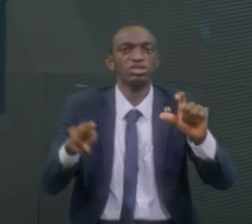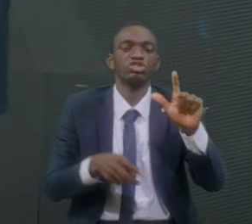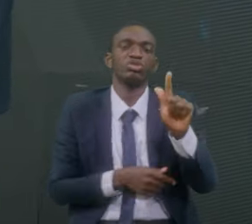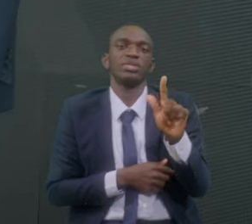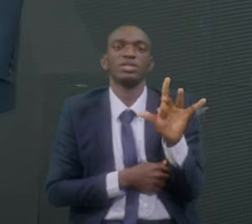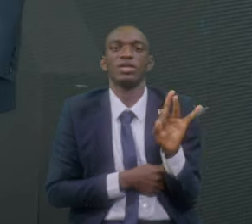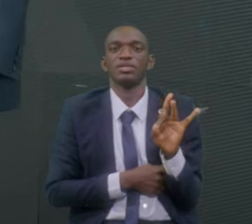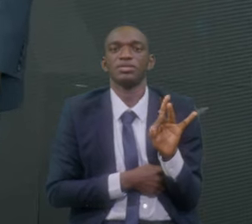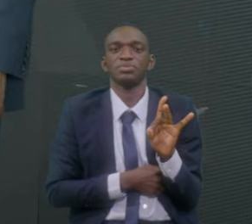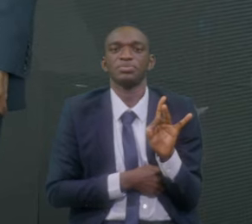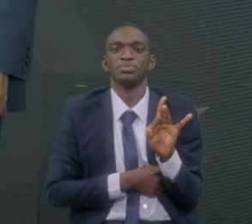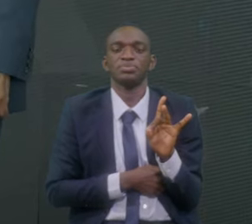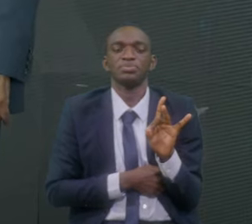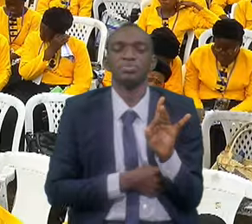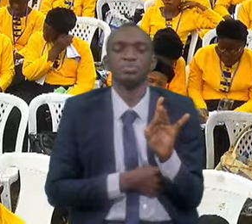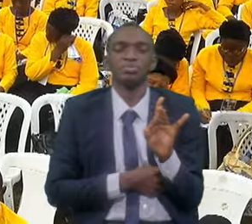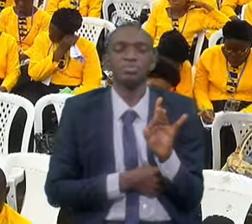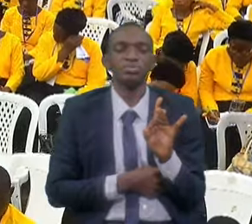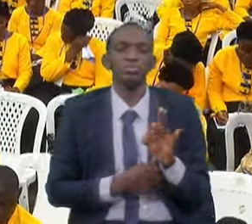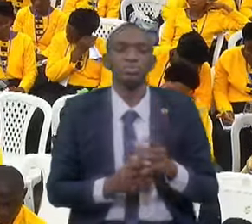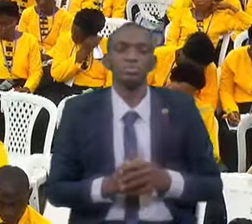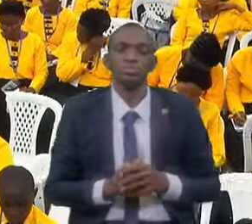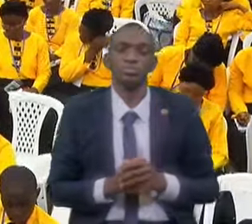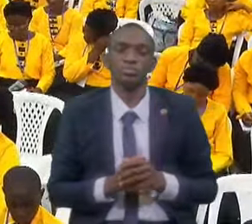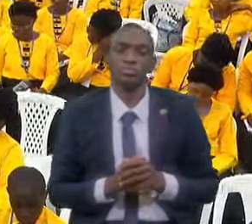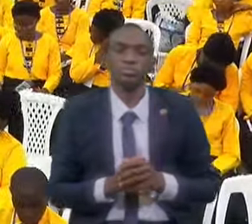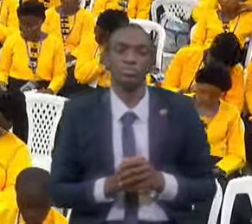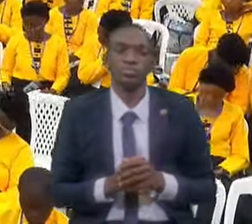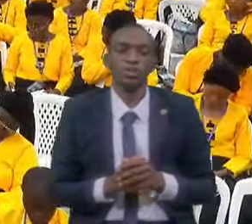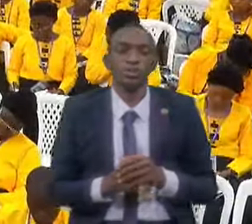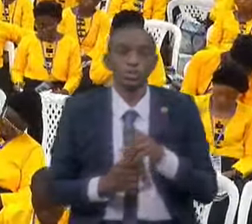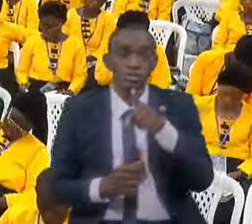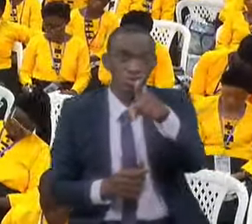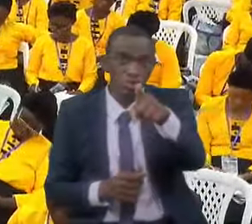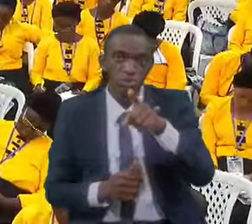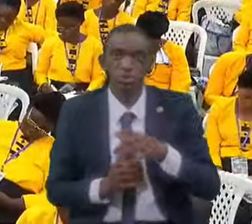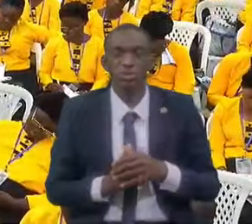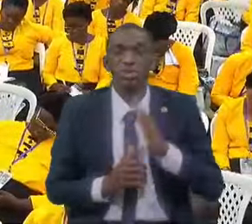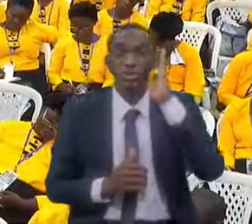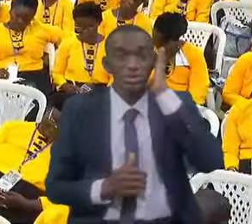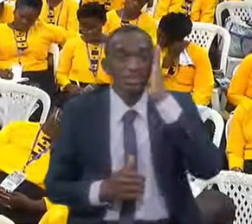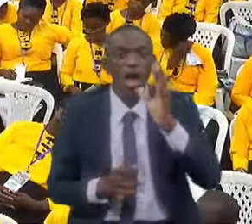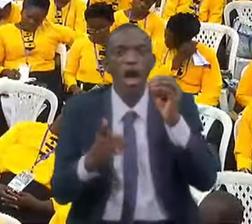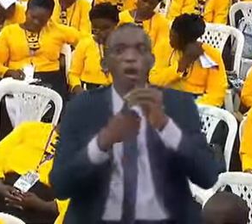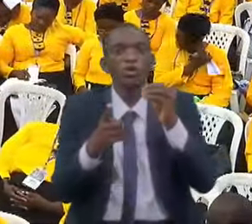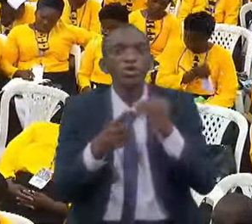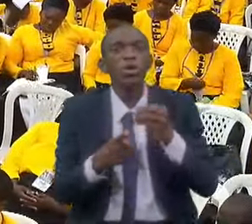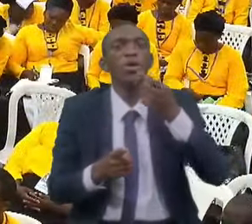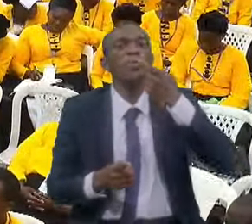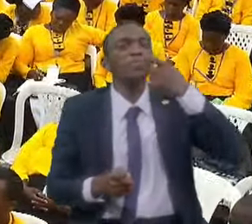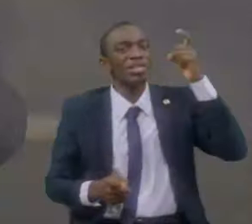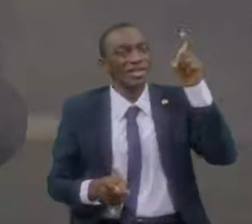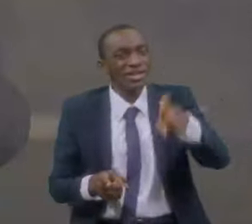reading from verse 28. Thou shalt also